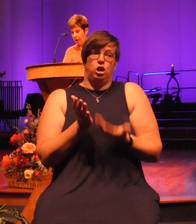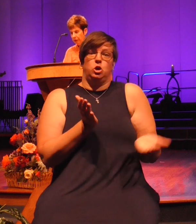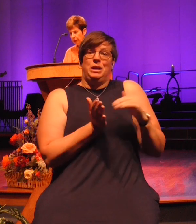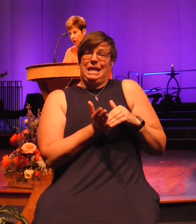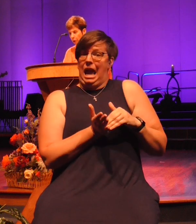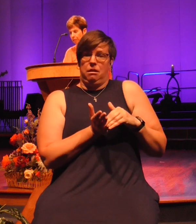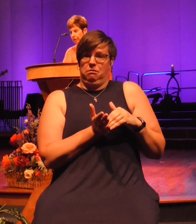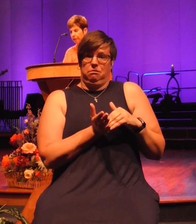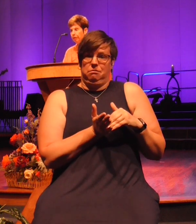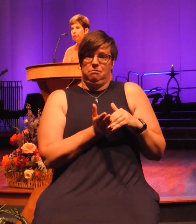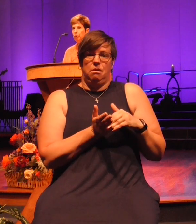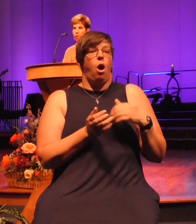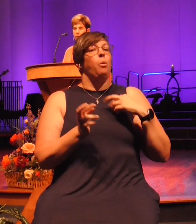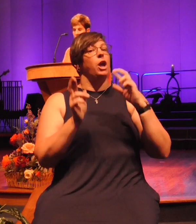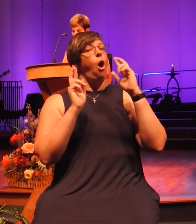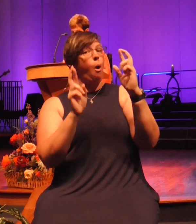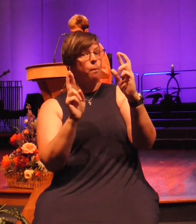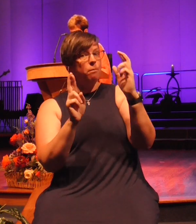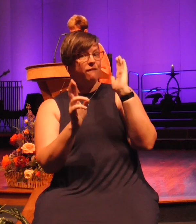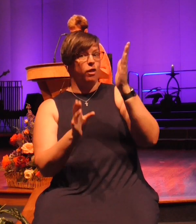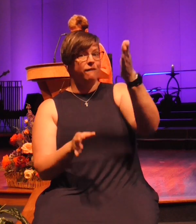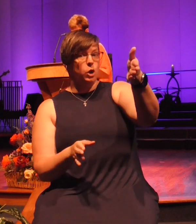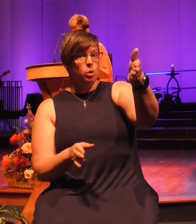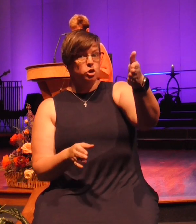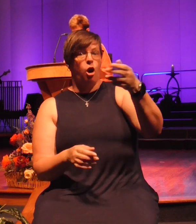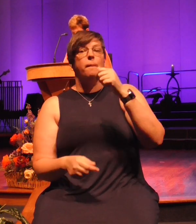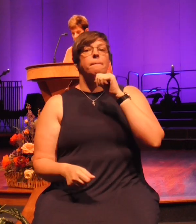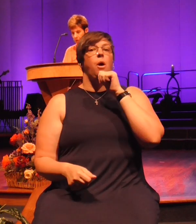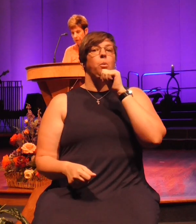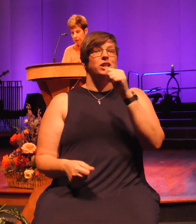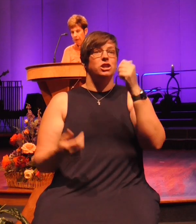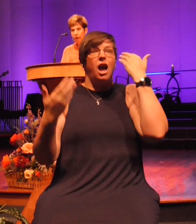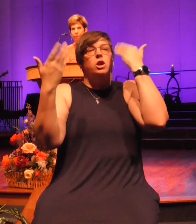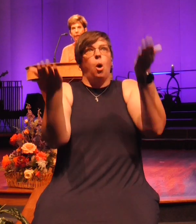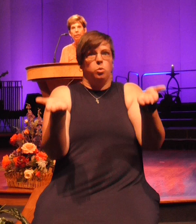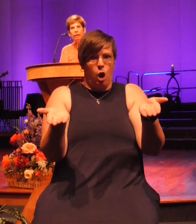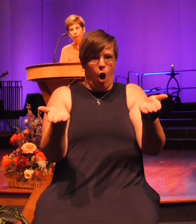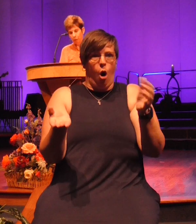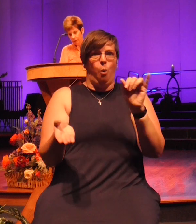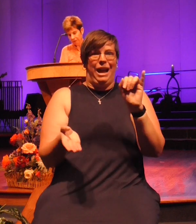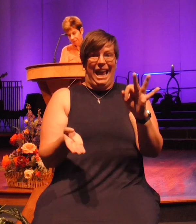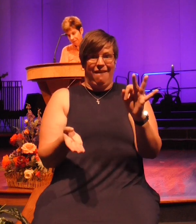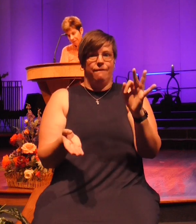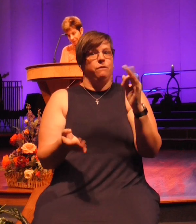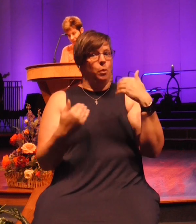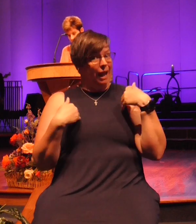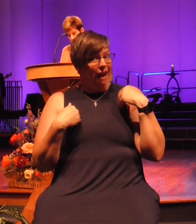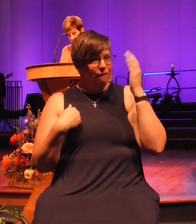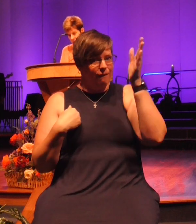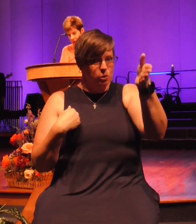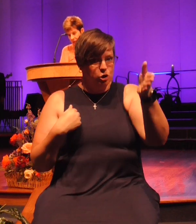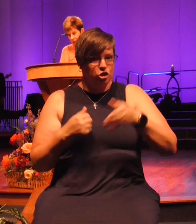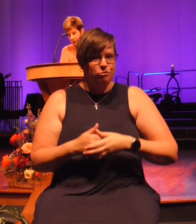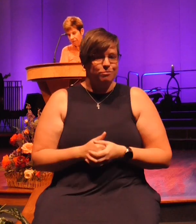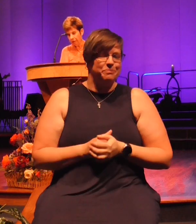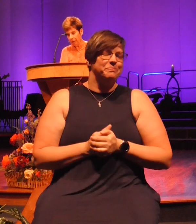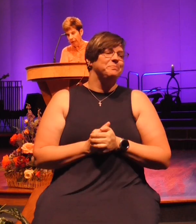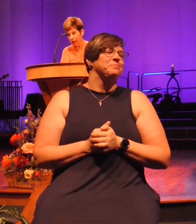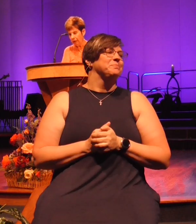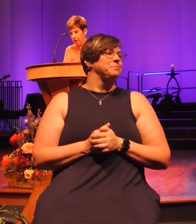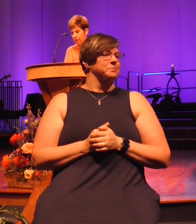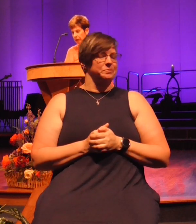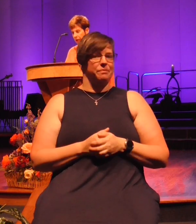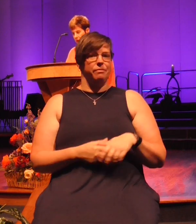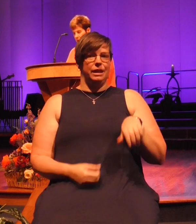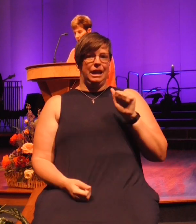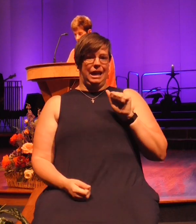relive it. And we can hope for the future, but we don't know if there is one.